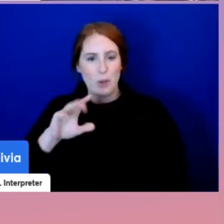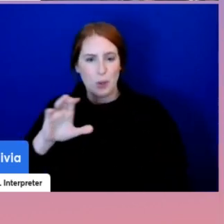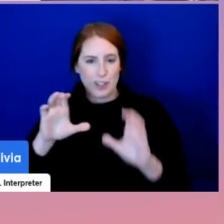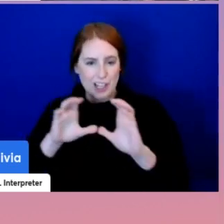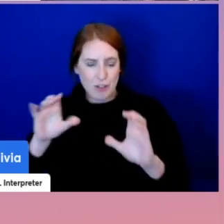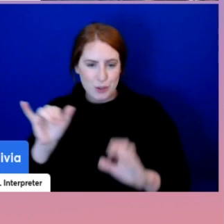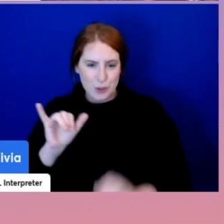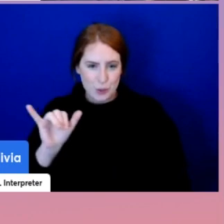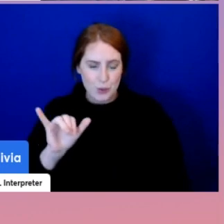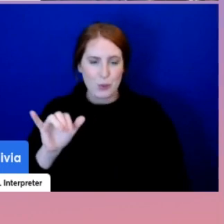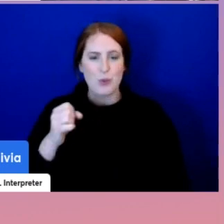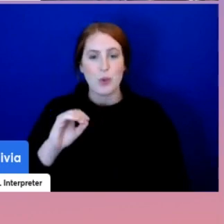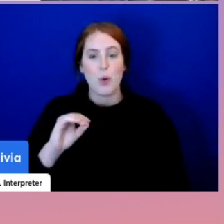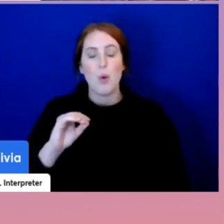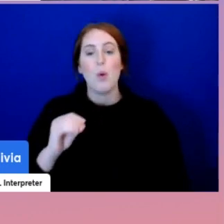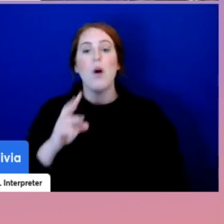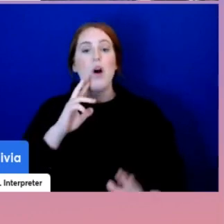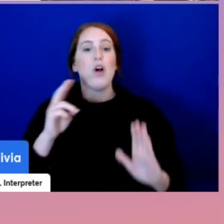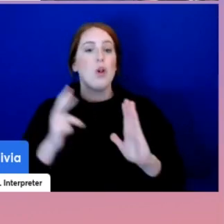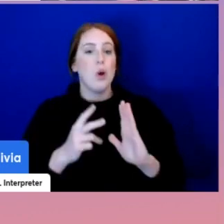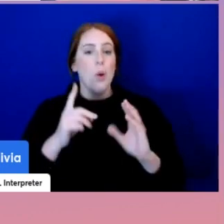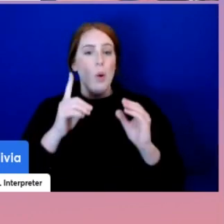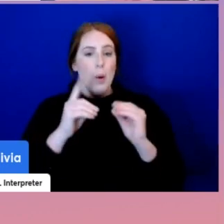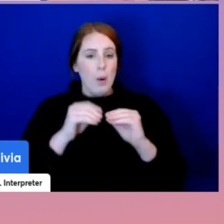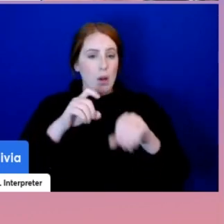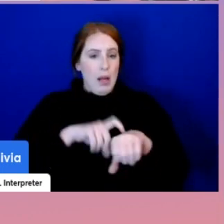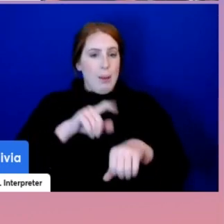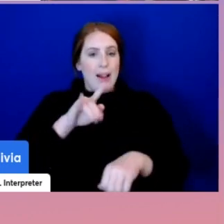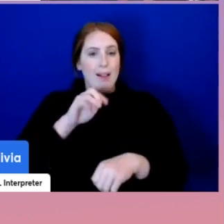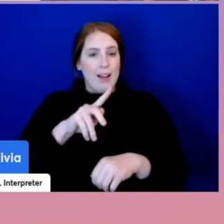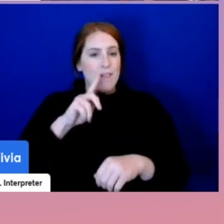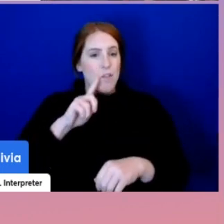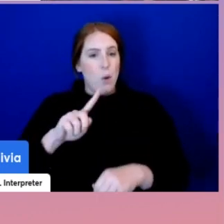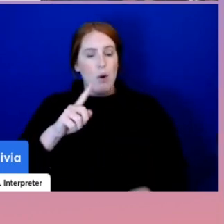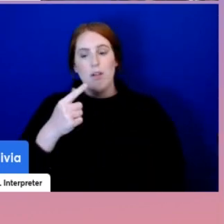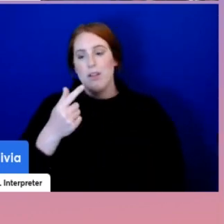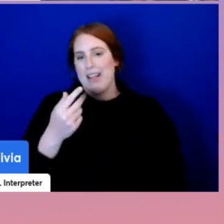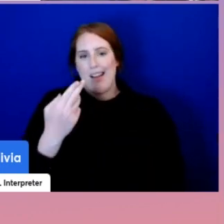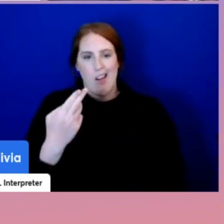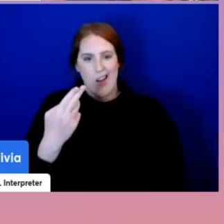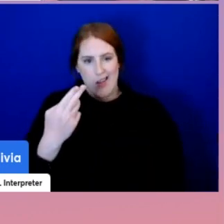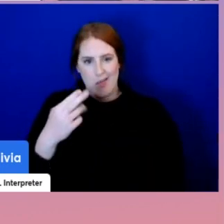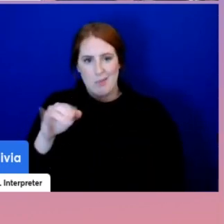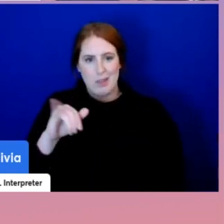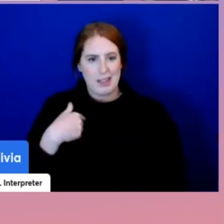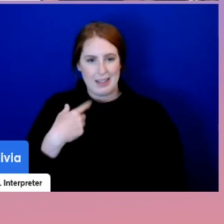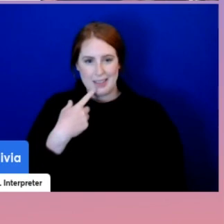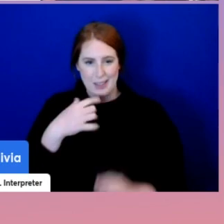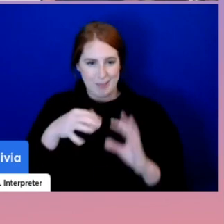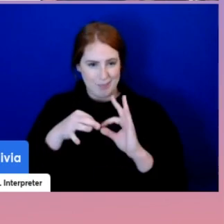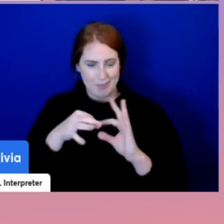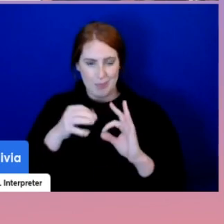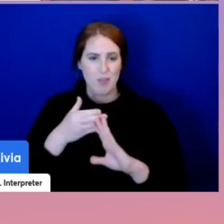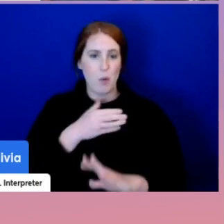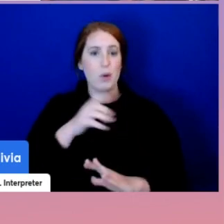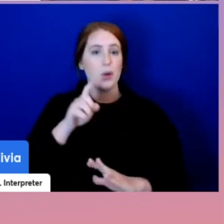link to GitHub. Feel free, like I said, go take a look at the source, full examples